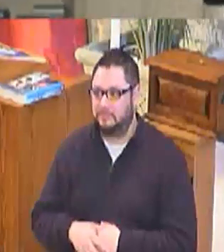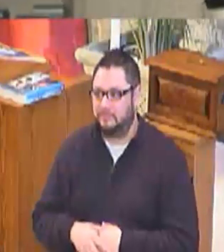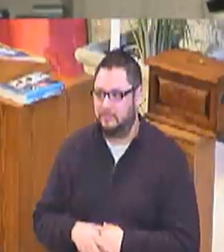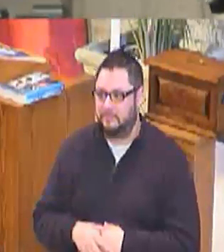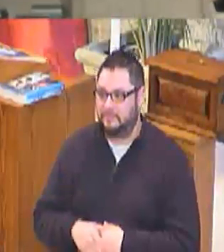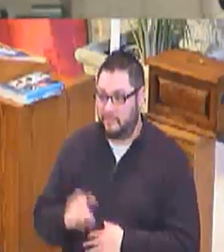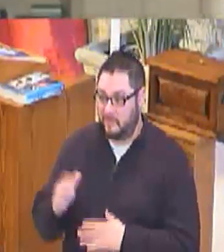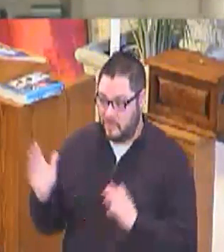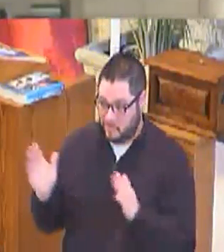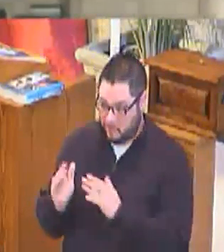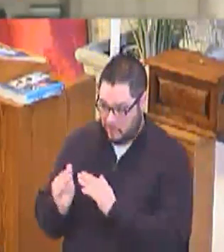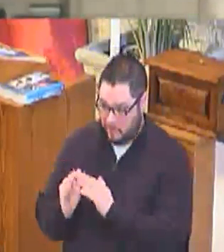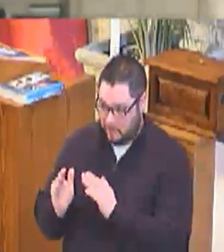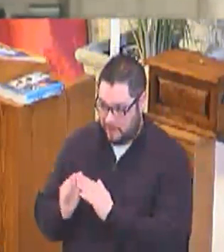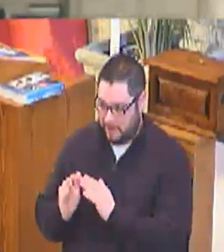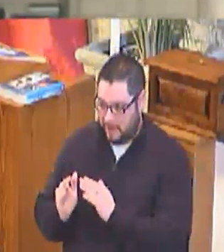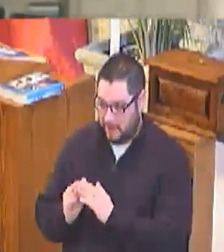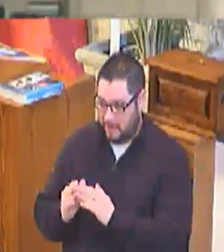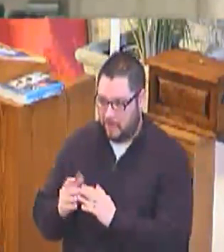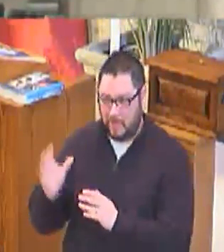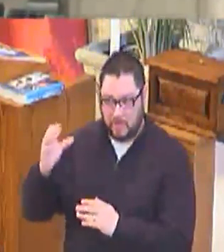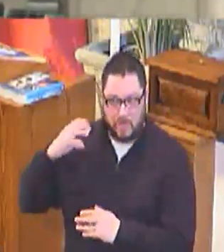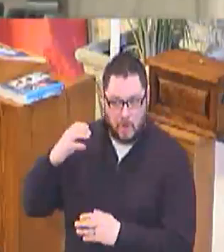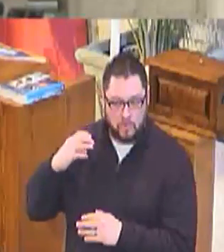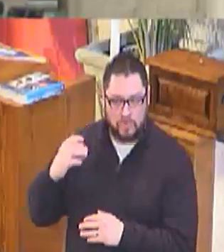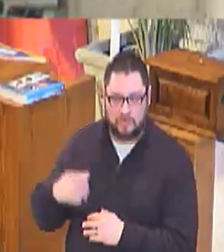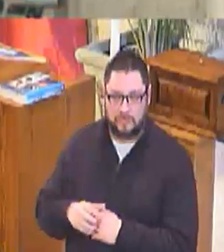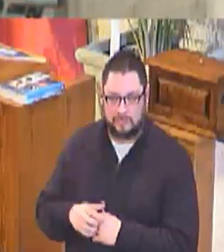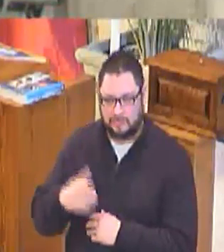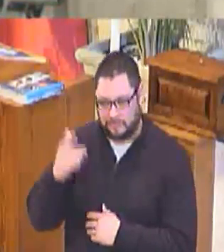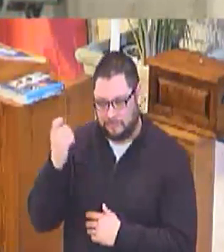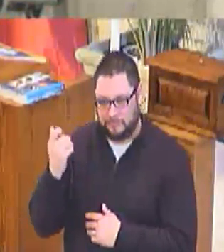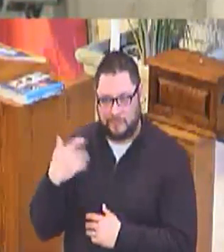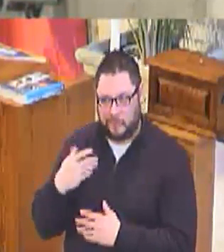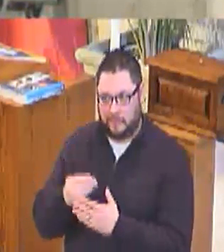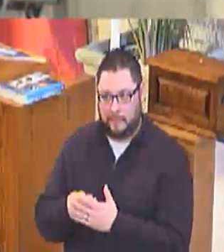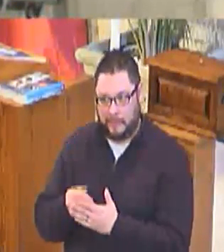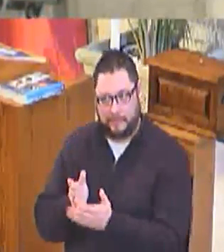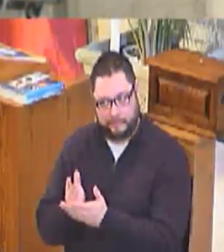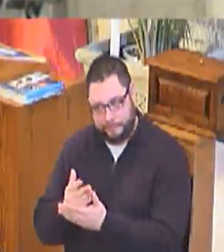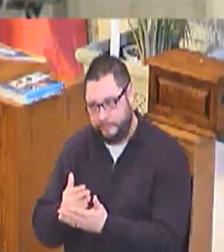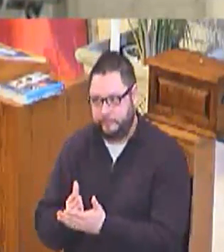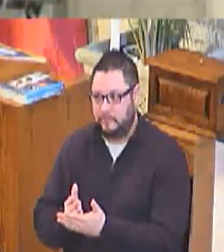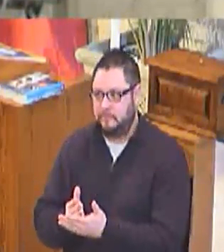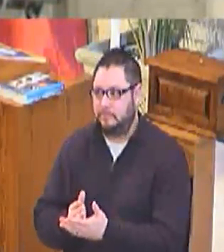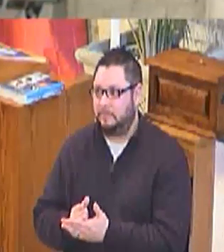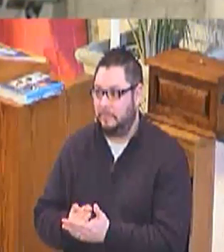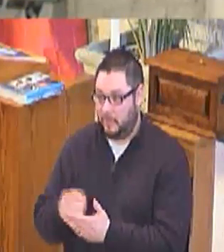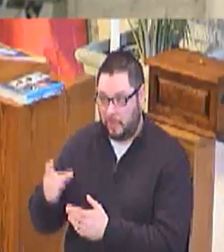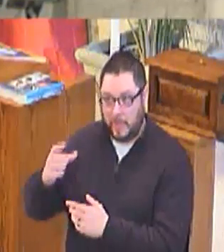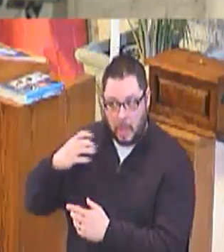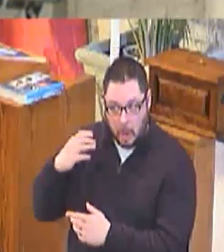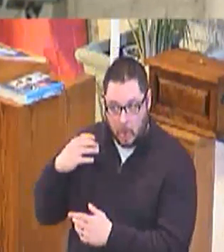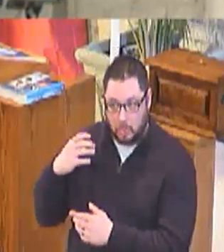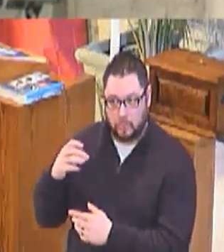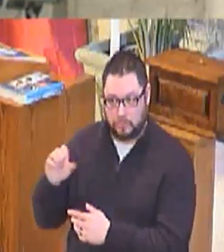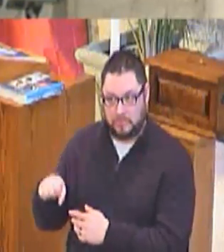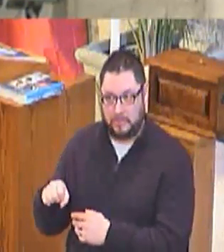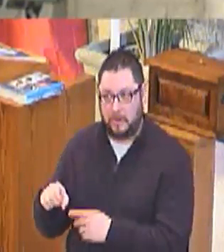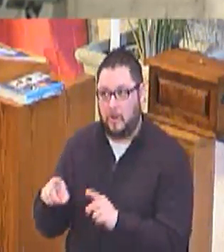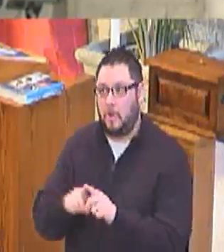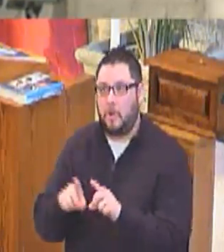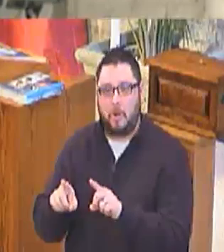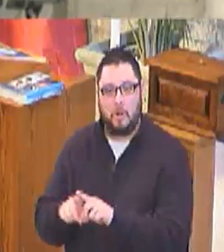this small town, these coaches, because, you know, budgets, etc., not only did they coach,